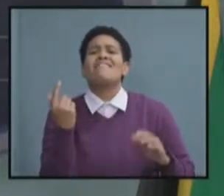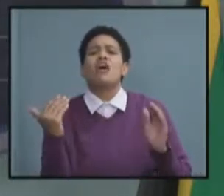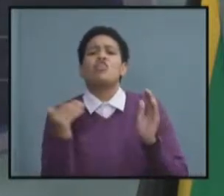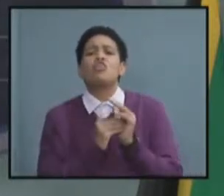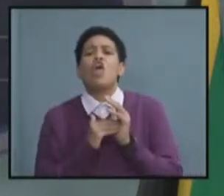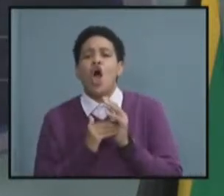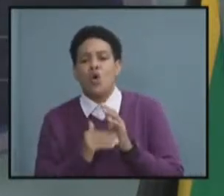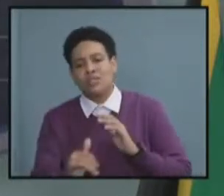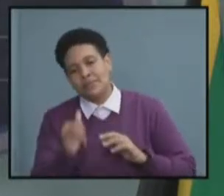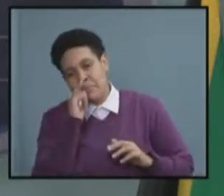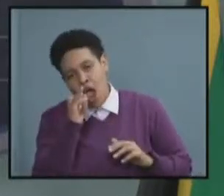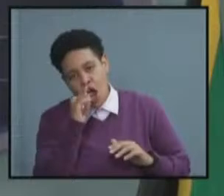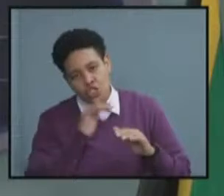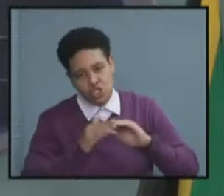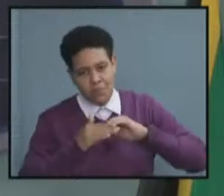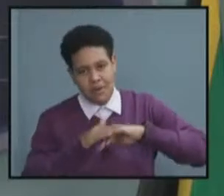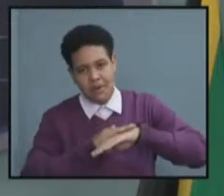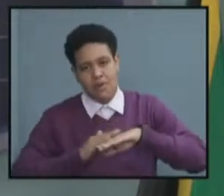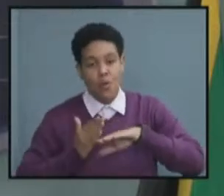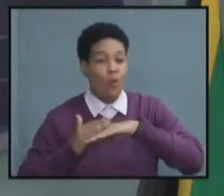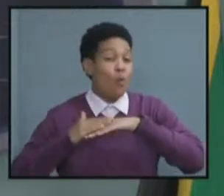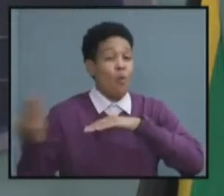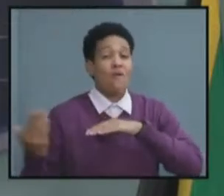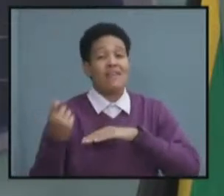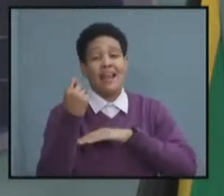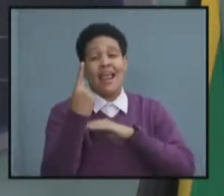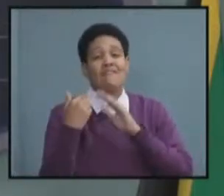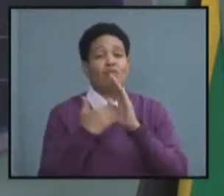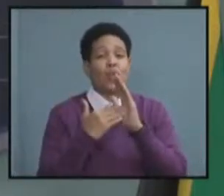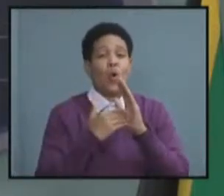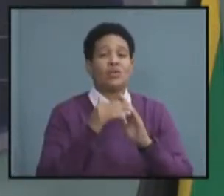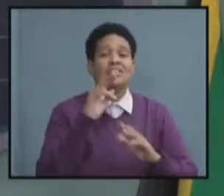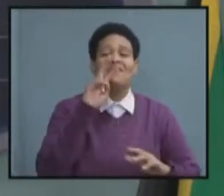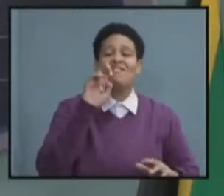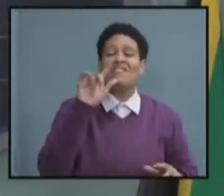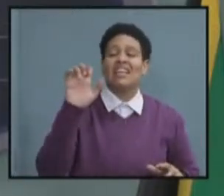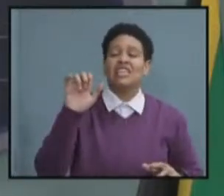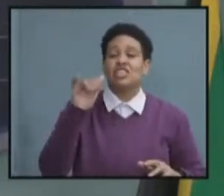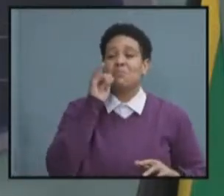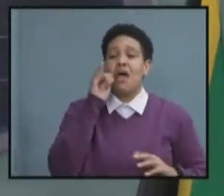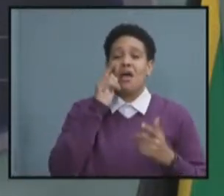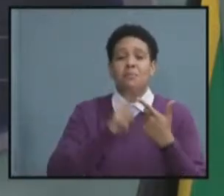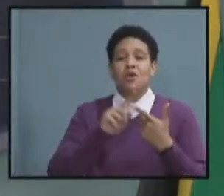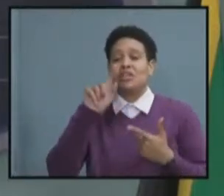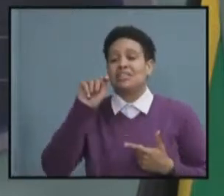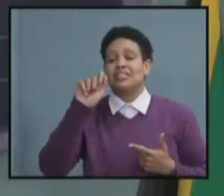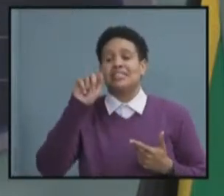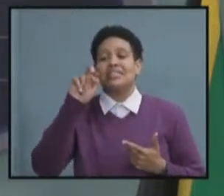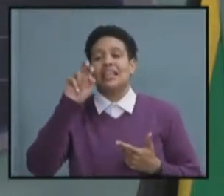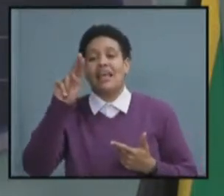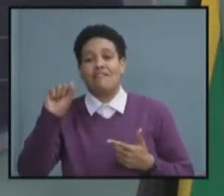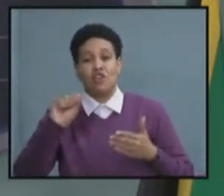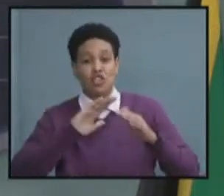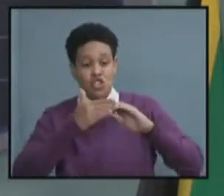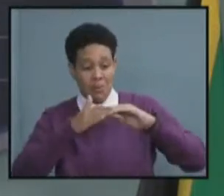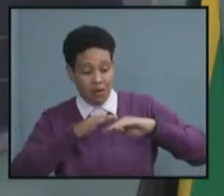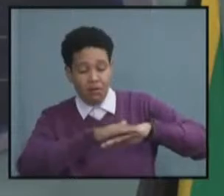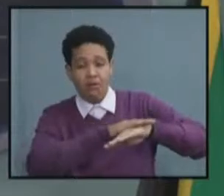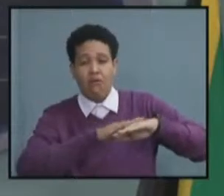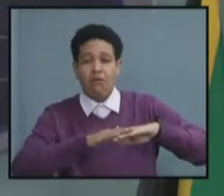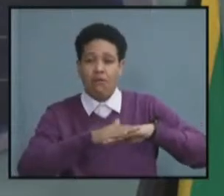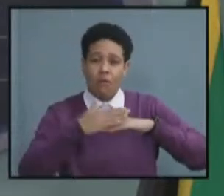11,000 bars, village bars and taverns across the country, is